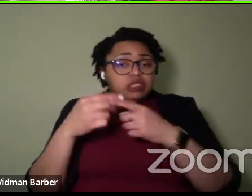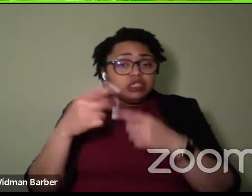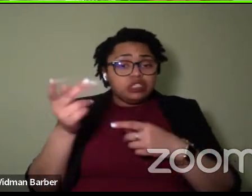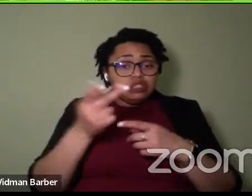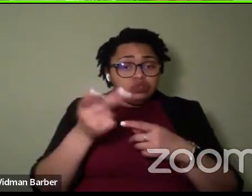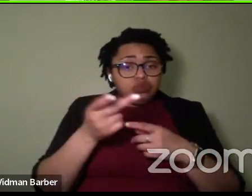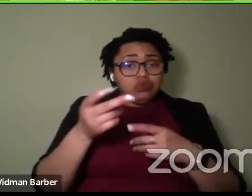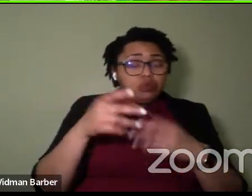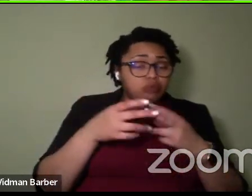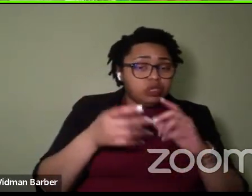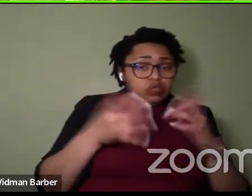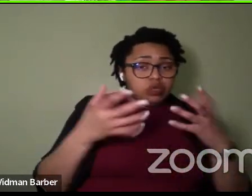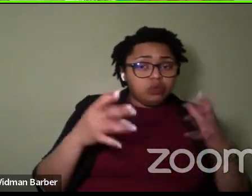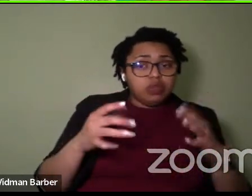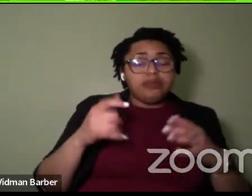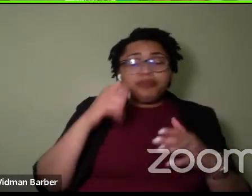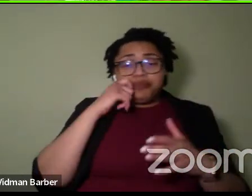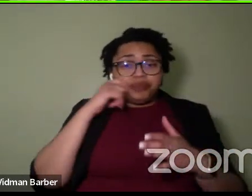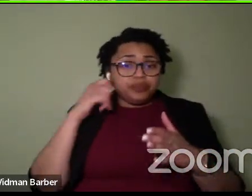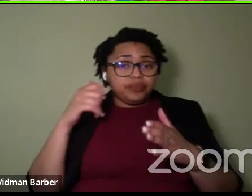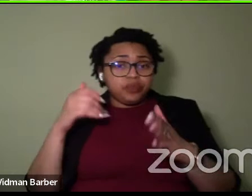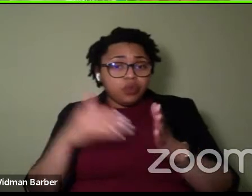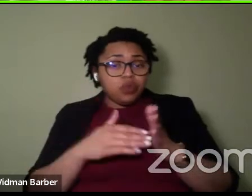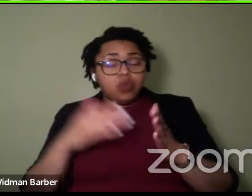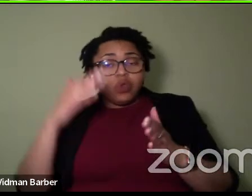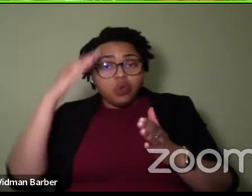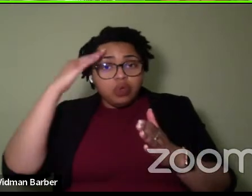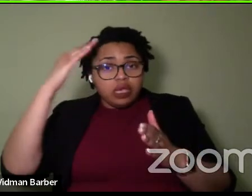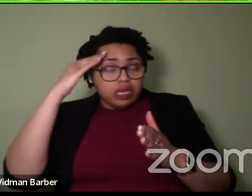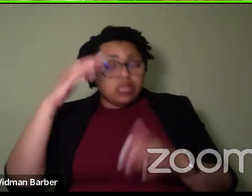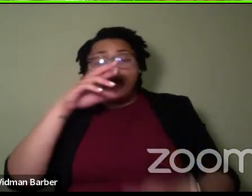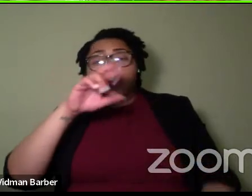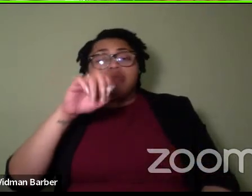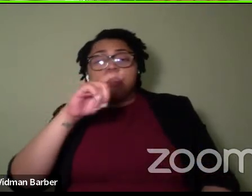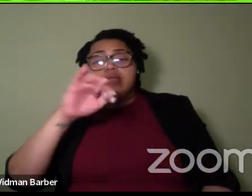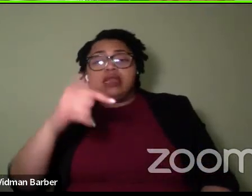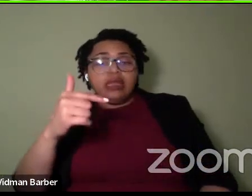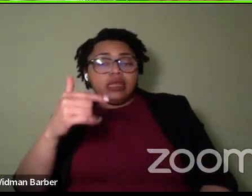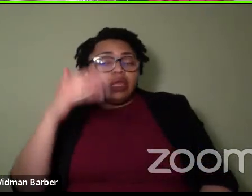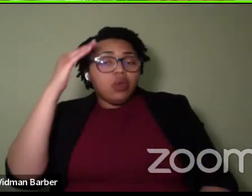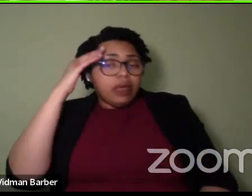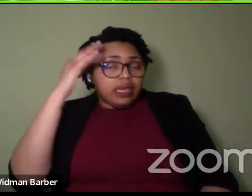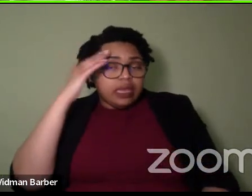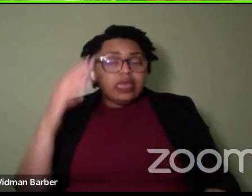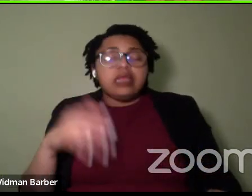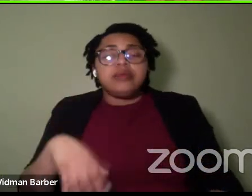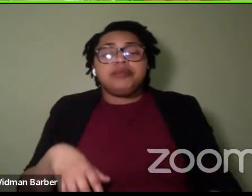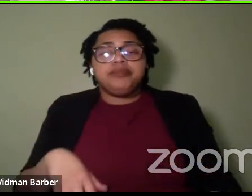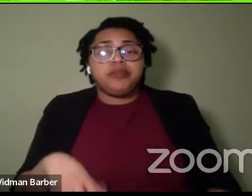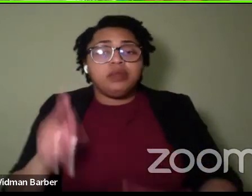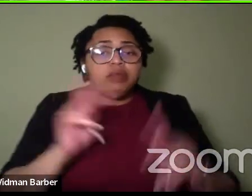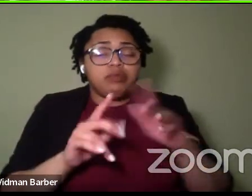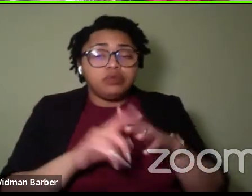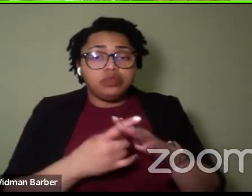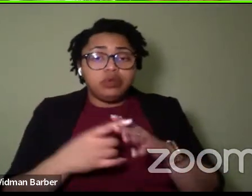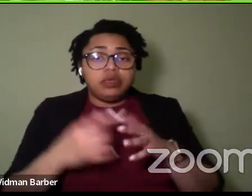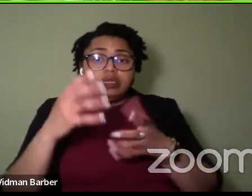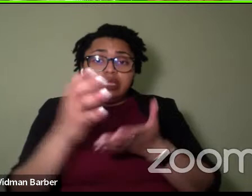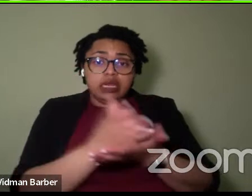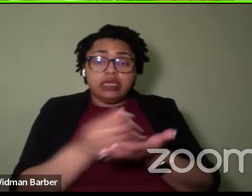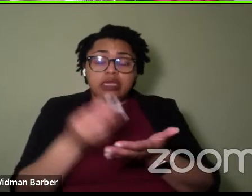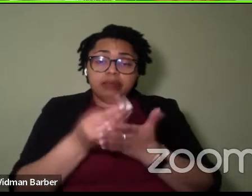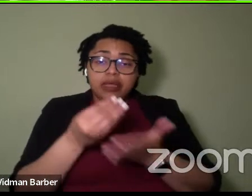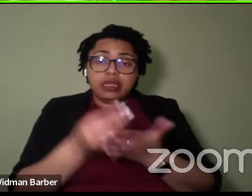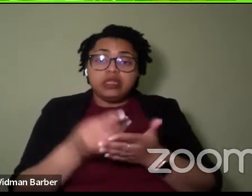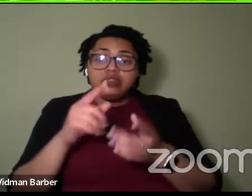this racial awakening or reckoning, whatever it is, people started receiving money to, to